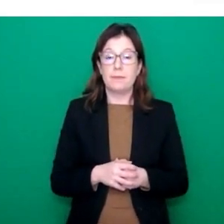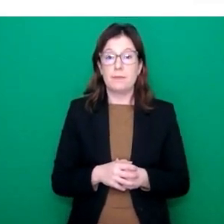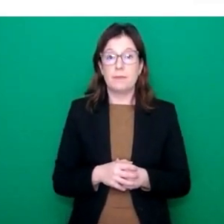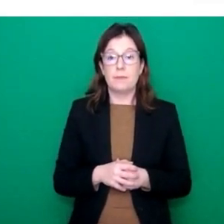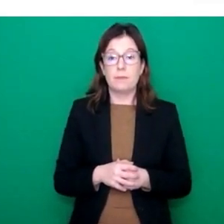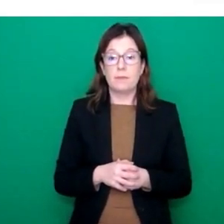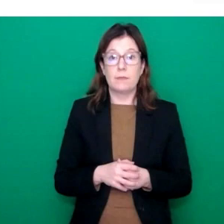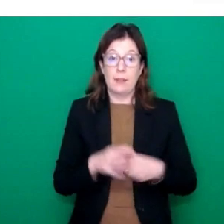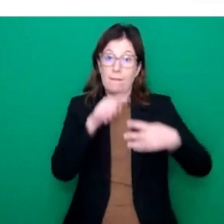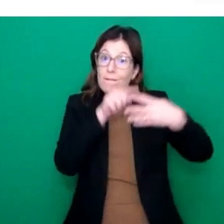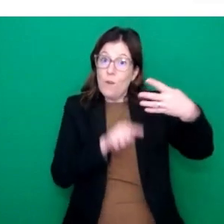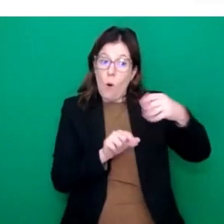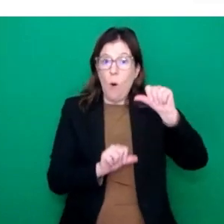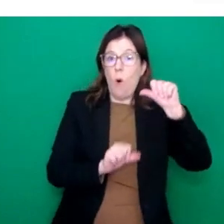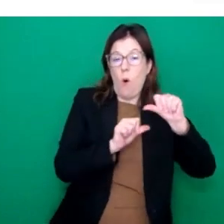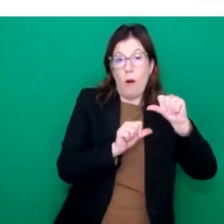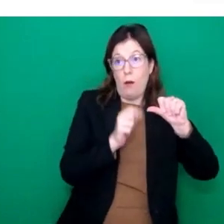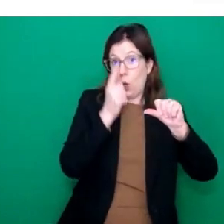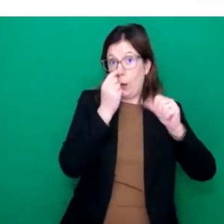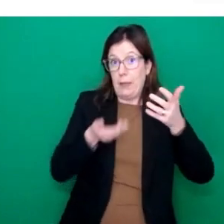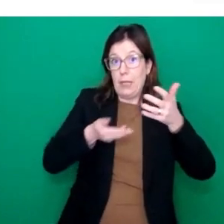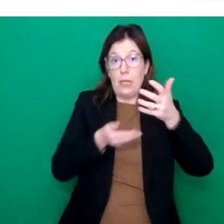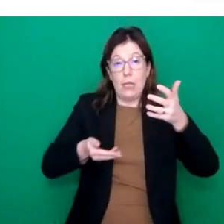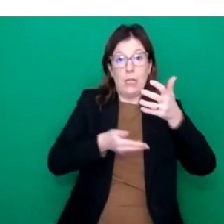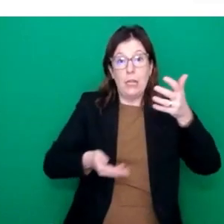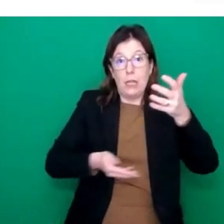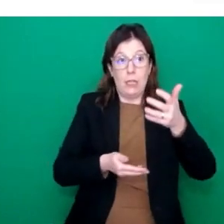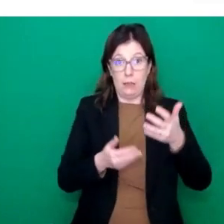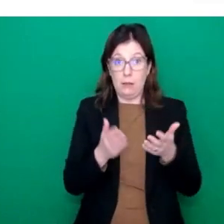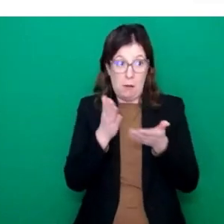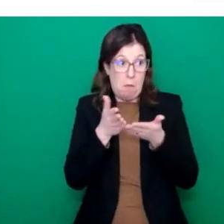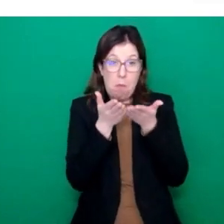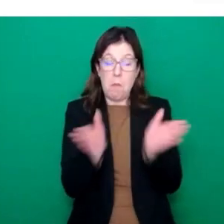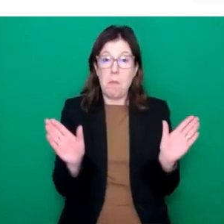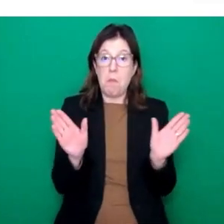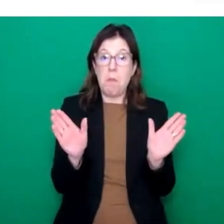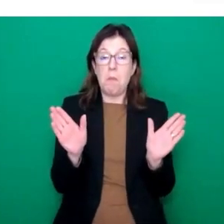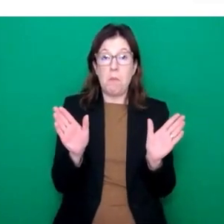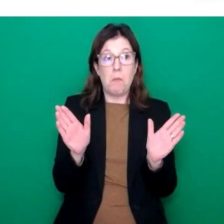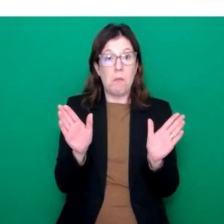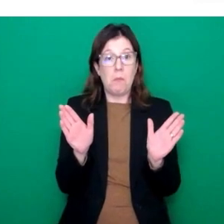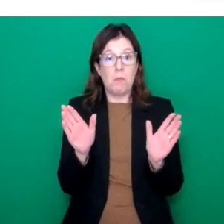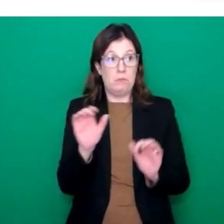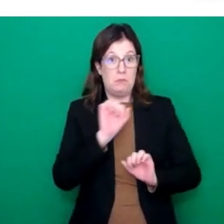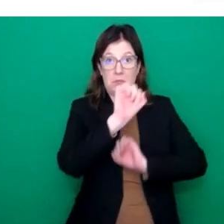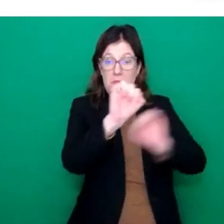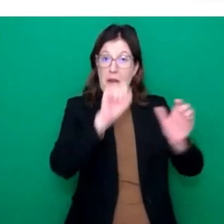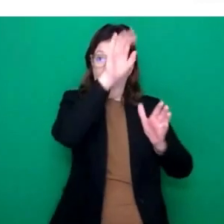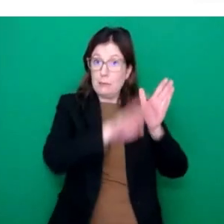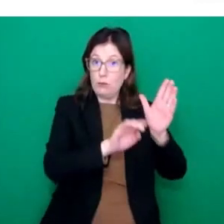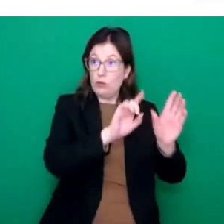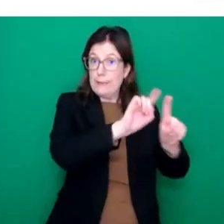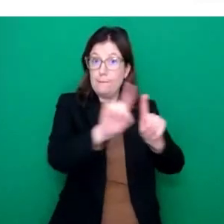lot longer. It could be a lot more vast in relation to each individual's experience across the